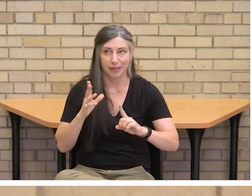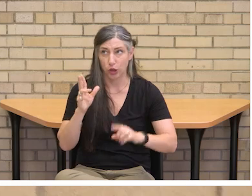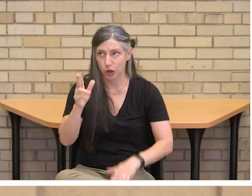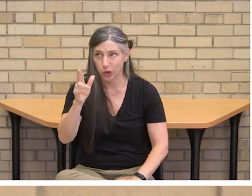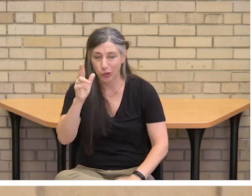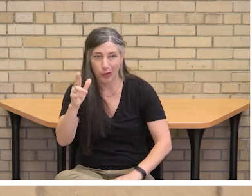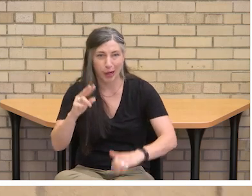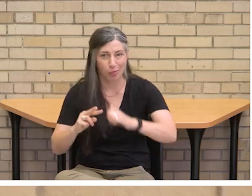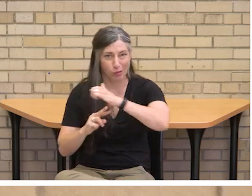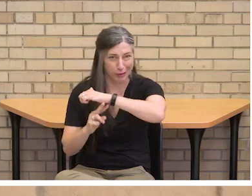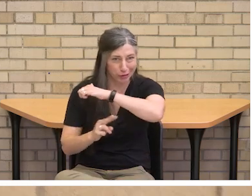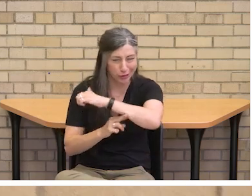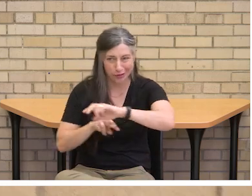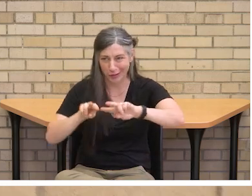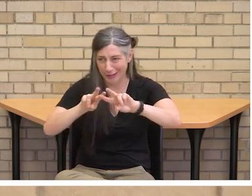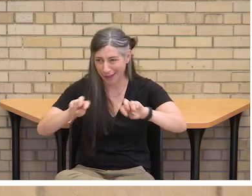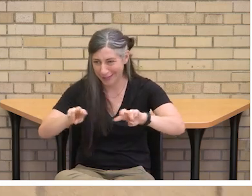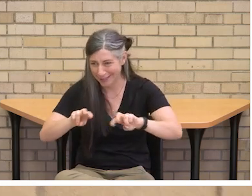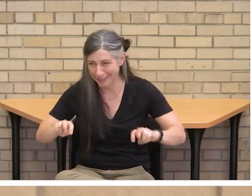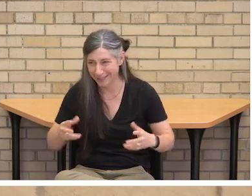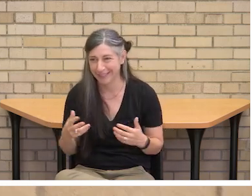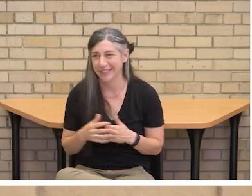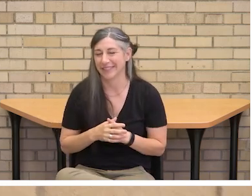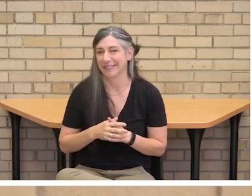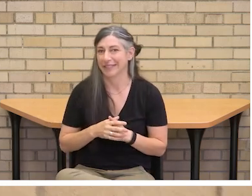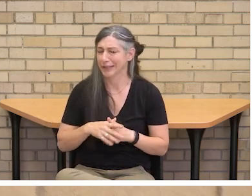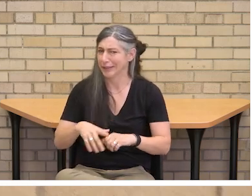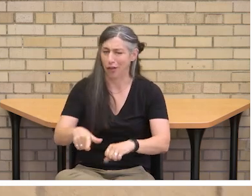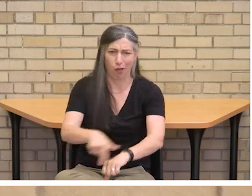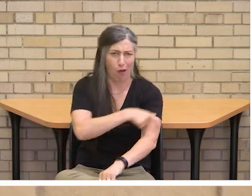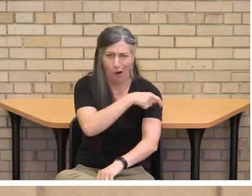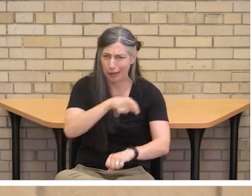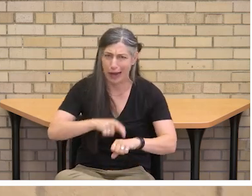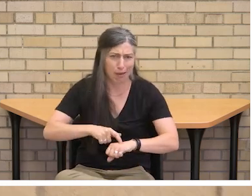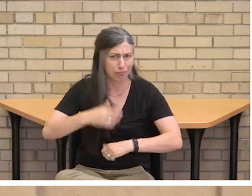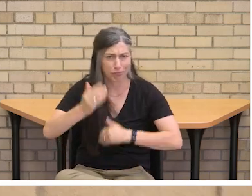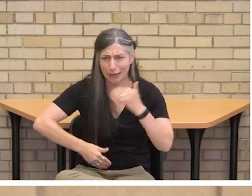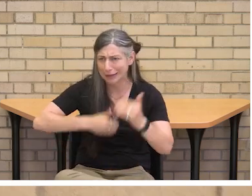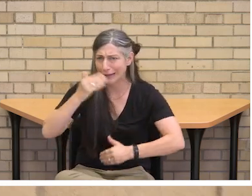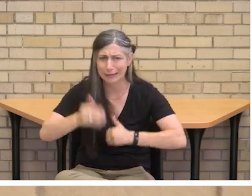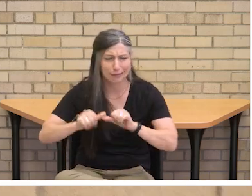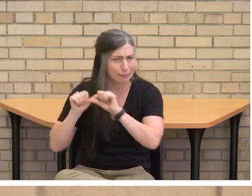rehab analysis. This is a lengthy process in which